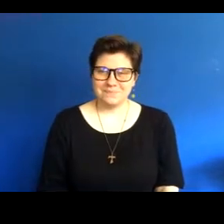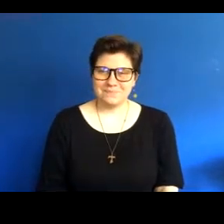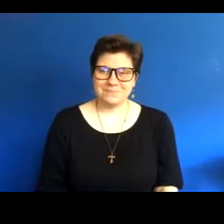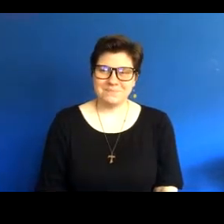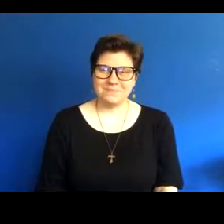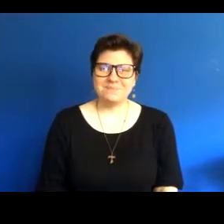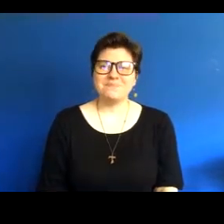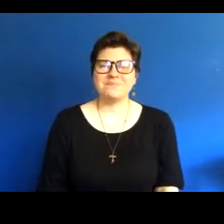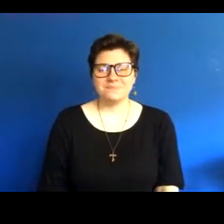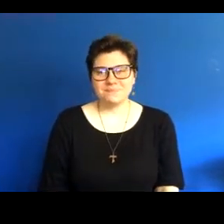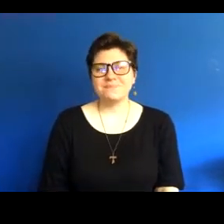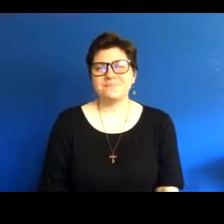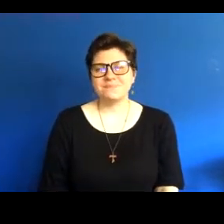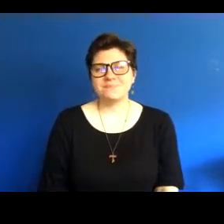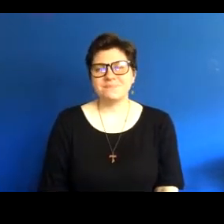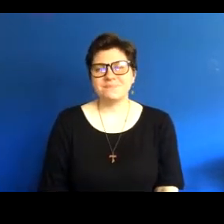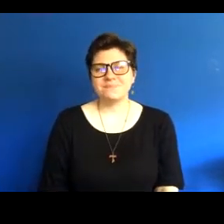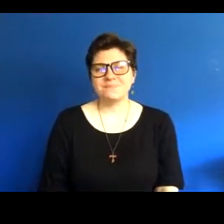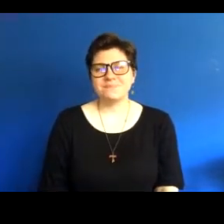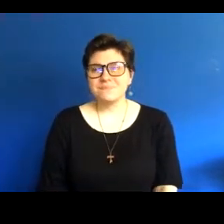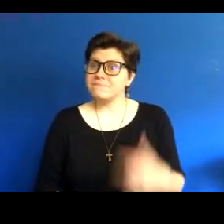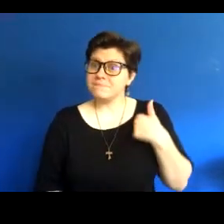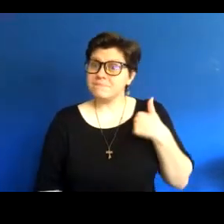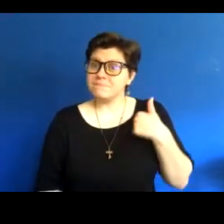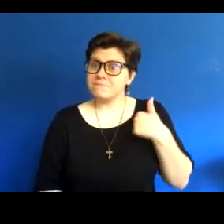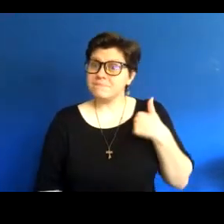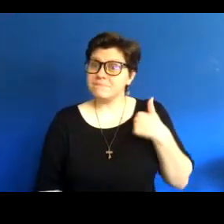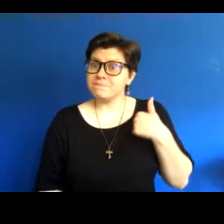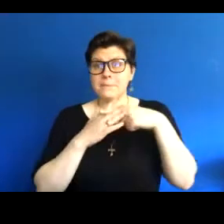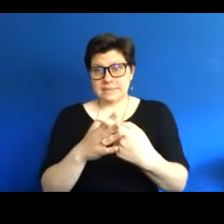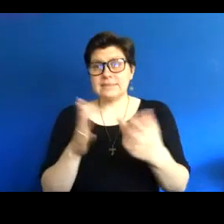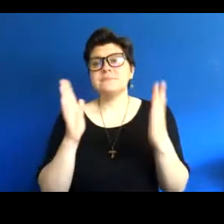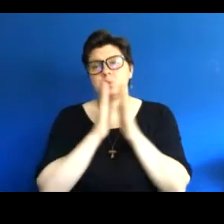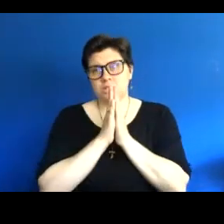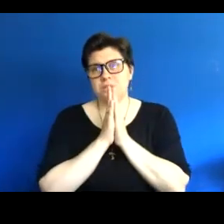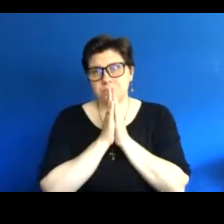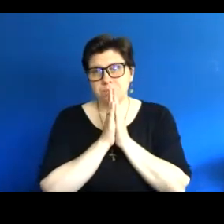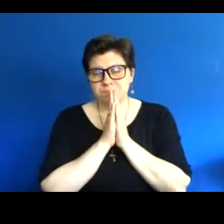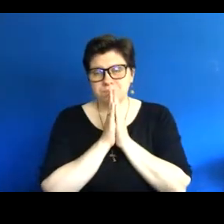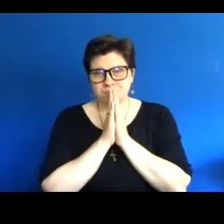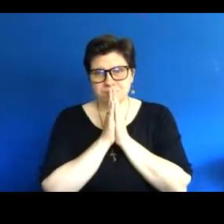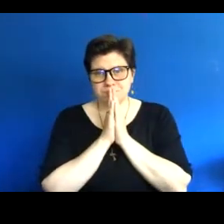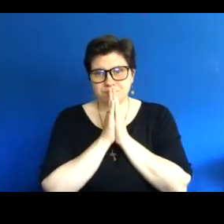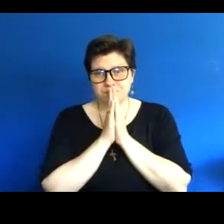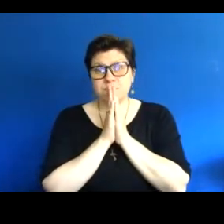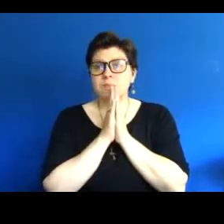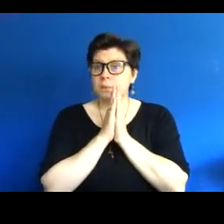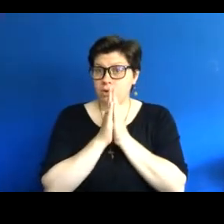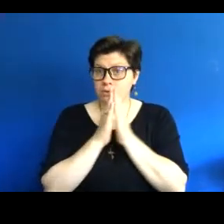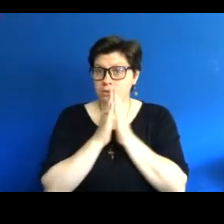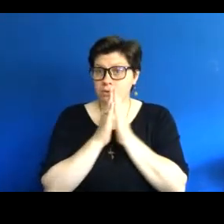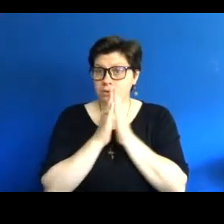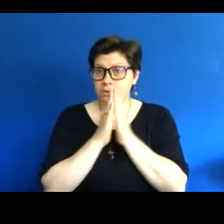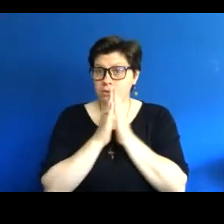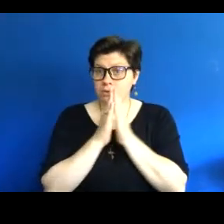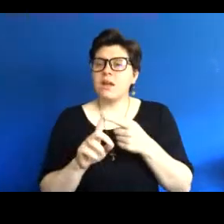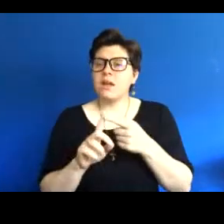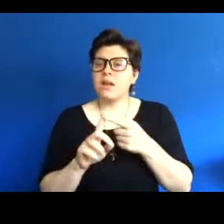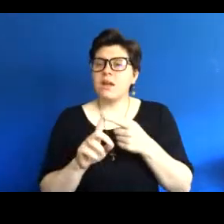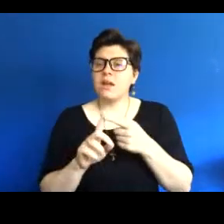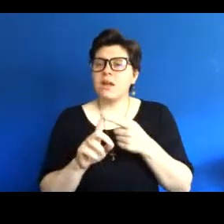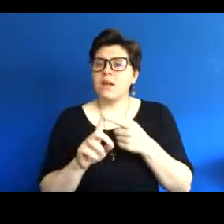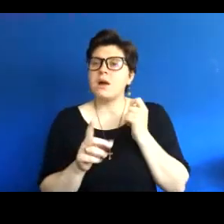So let us begin our time together today in prayer. The prayer we are using is from